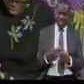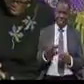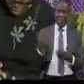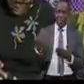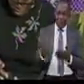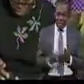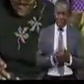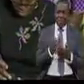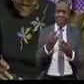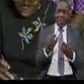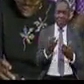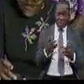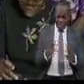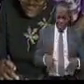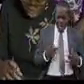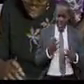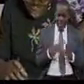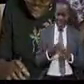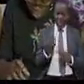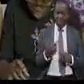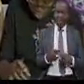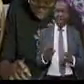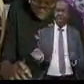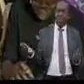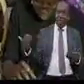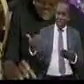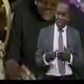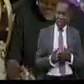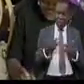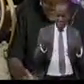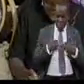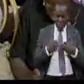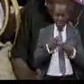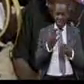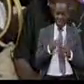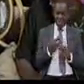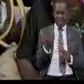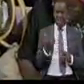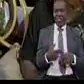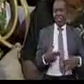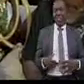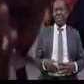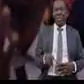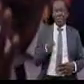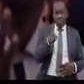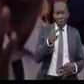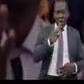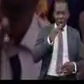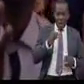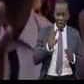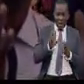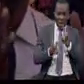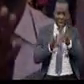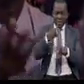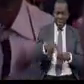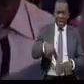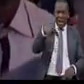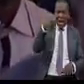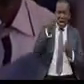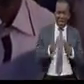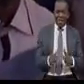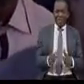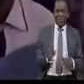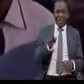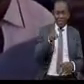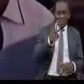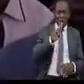to a new possession today. We're coming higher. You are coming higher. Where